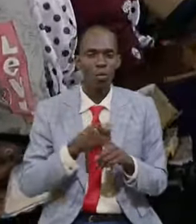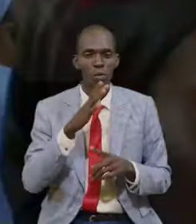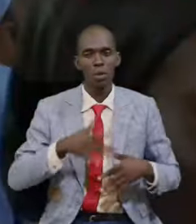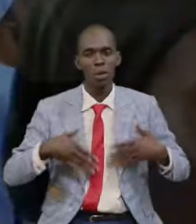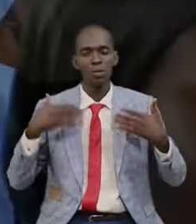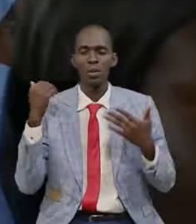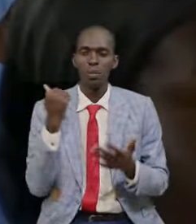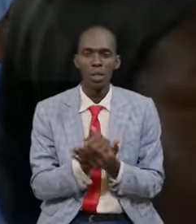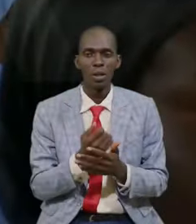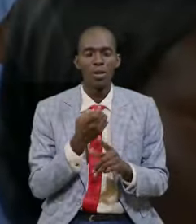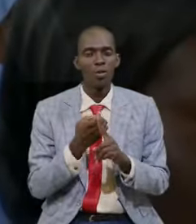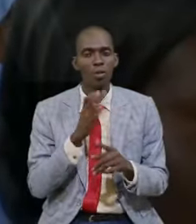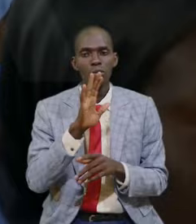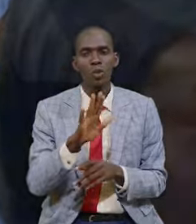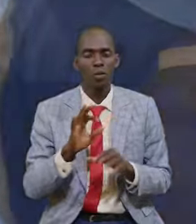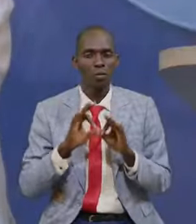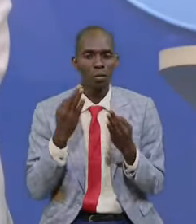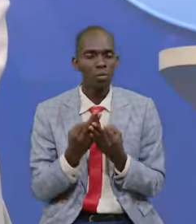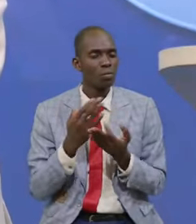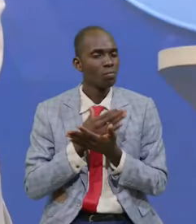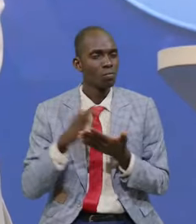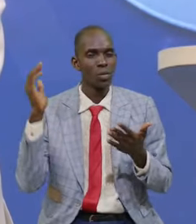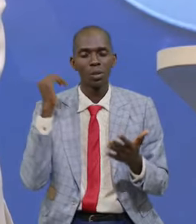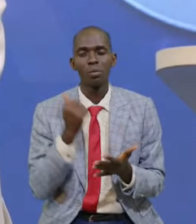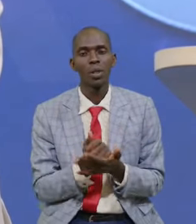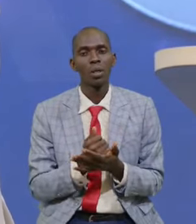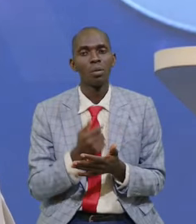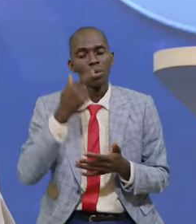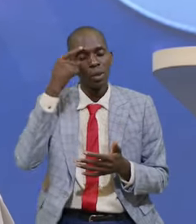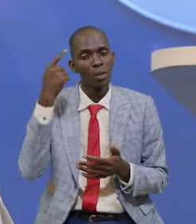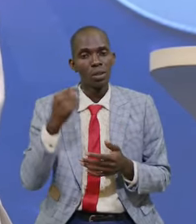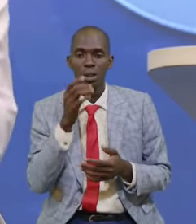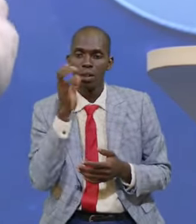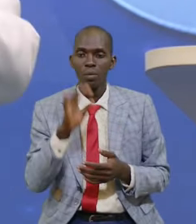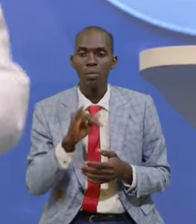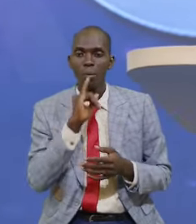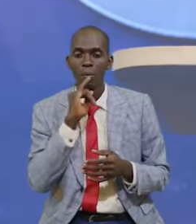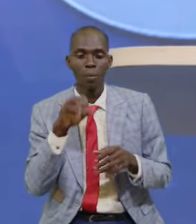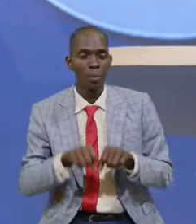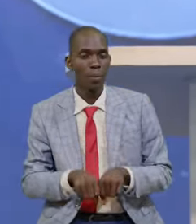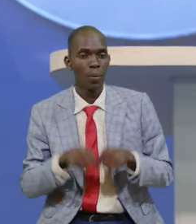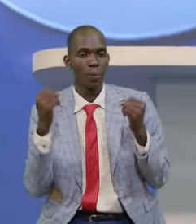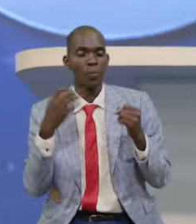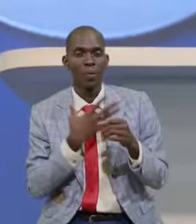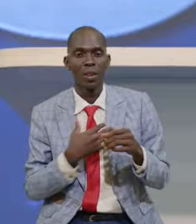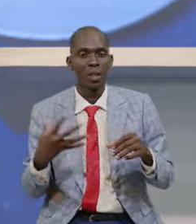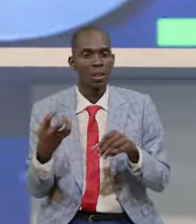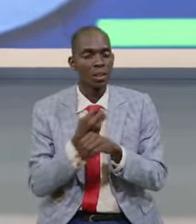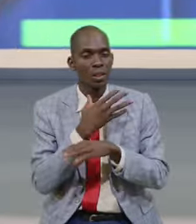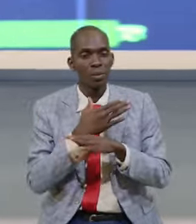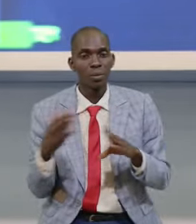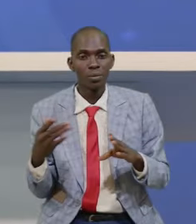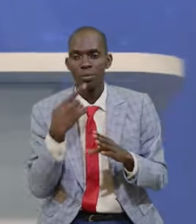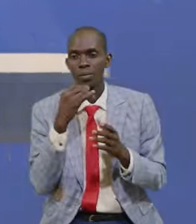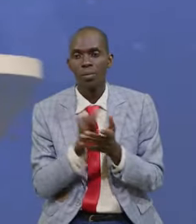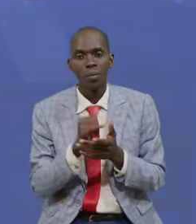family. The curse is broken and the curse is taken away. It says,